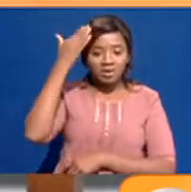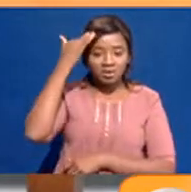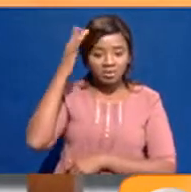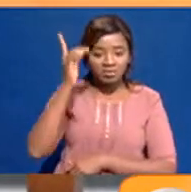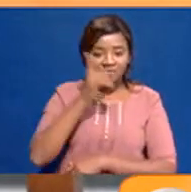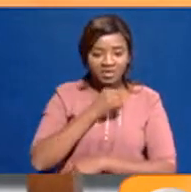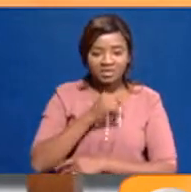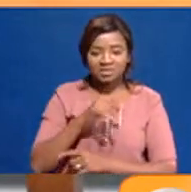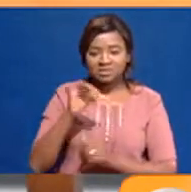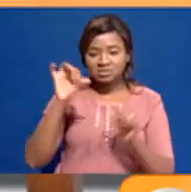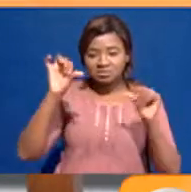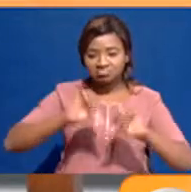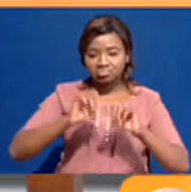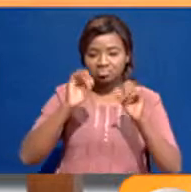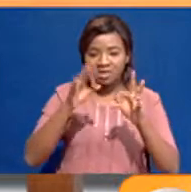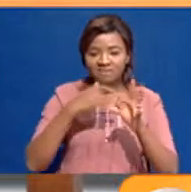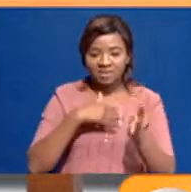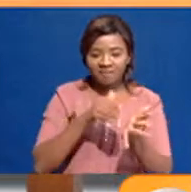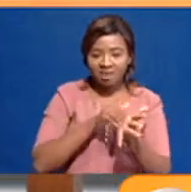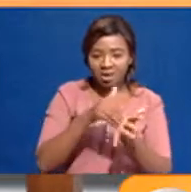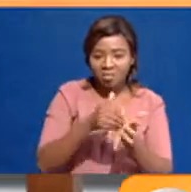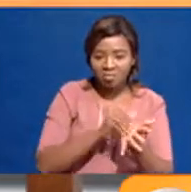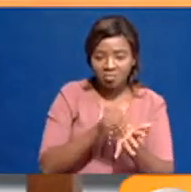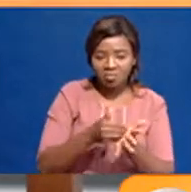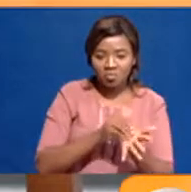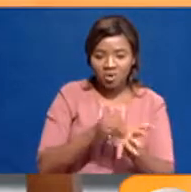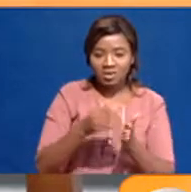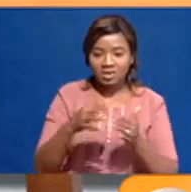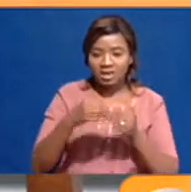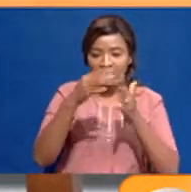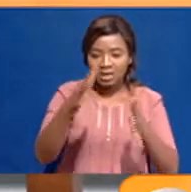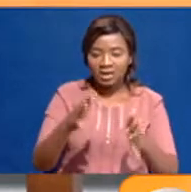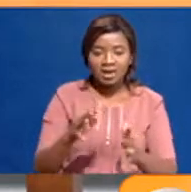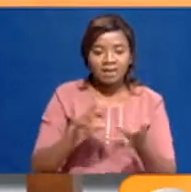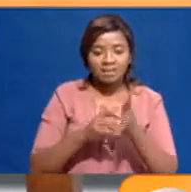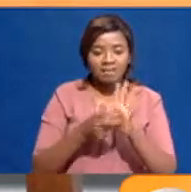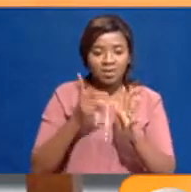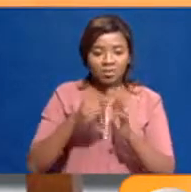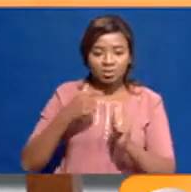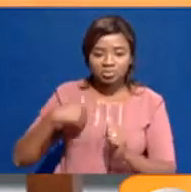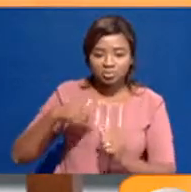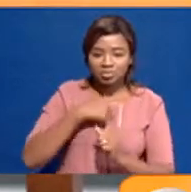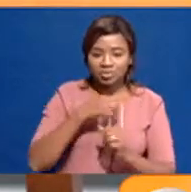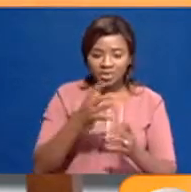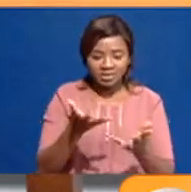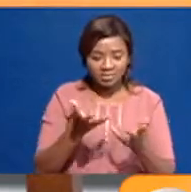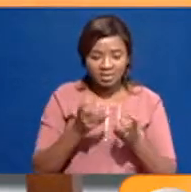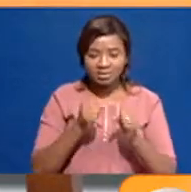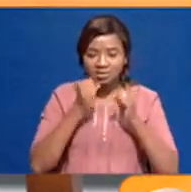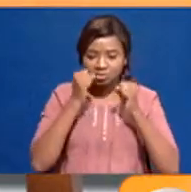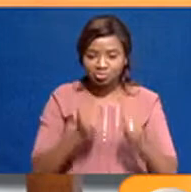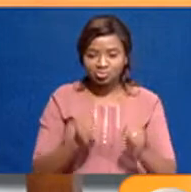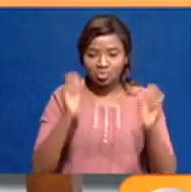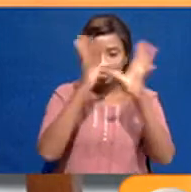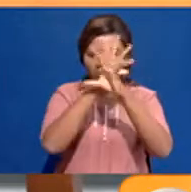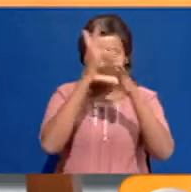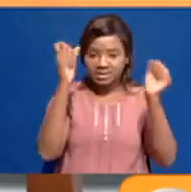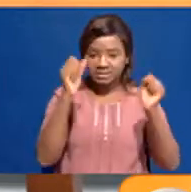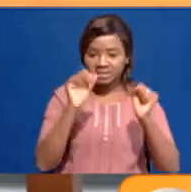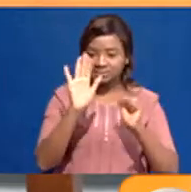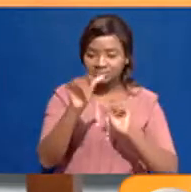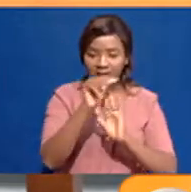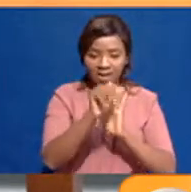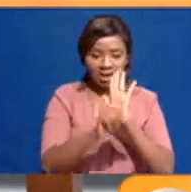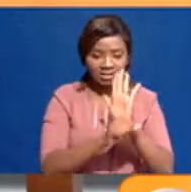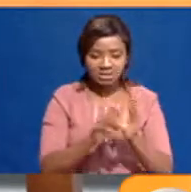a weak leadership. You need a strong presidency who must deliver on an agenda in a defined